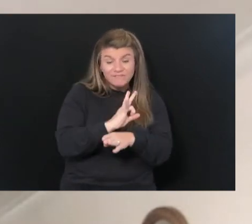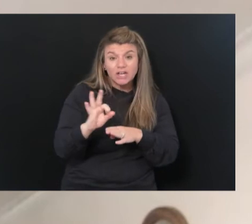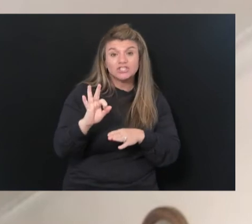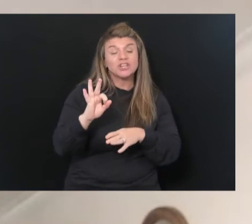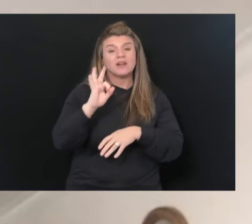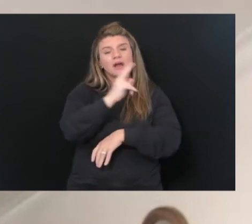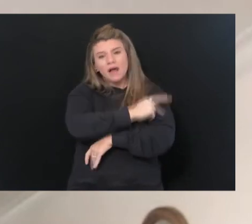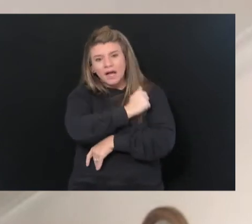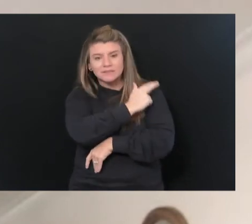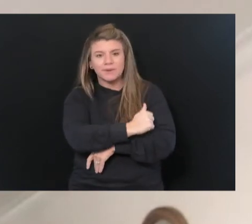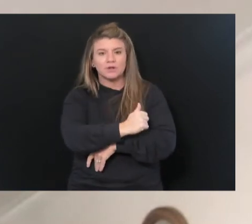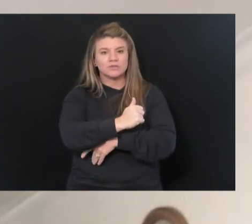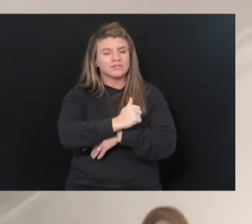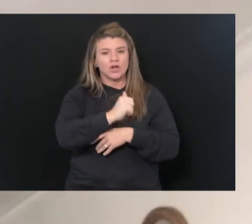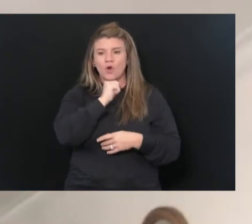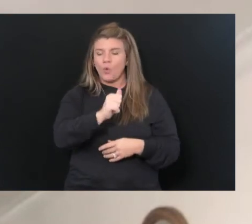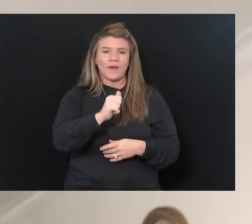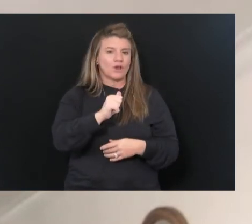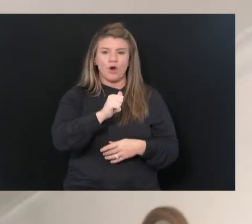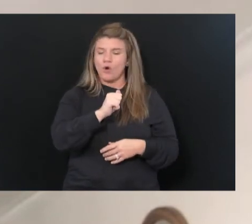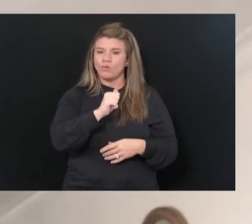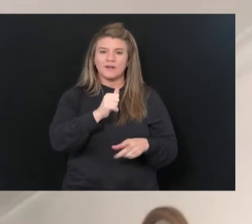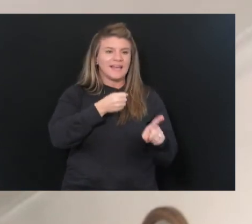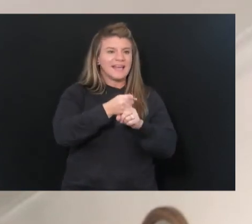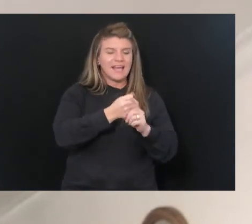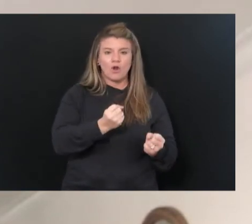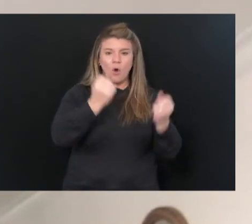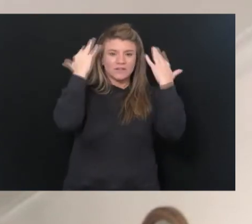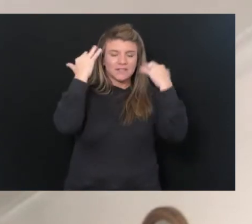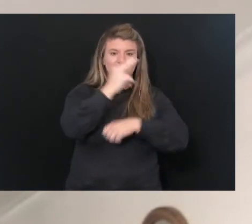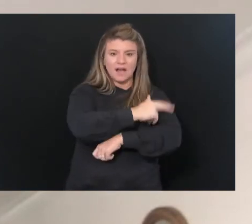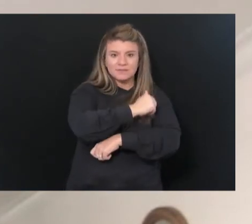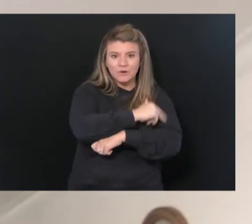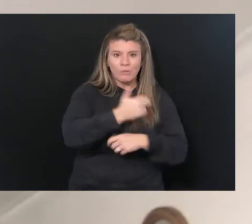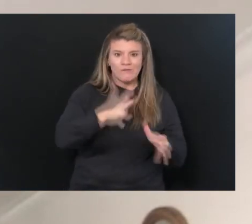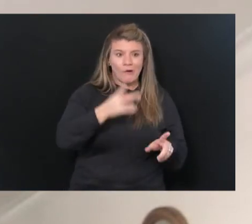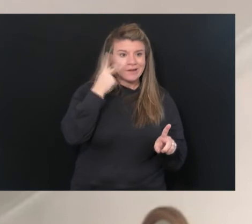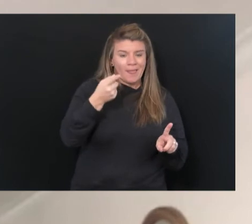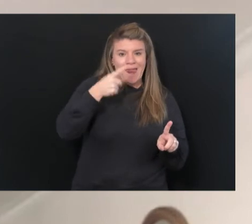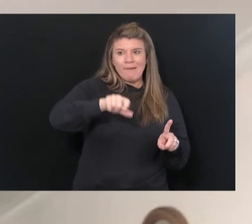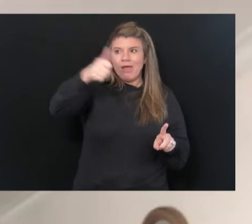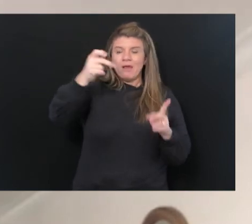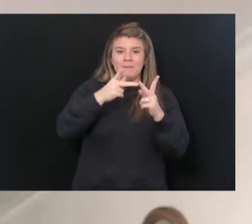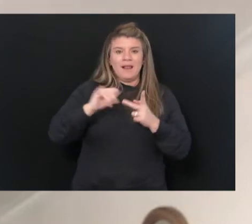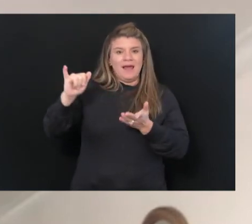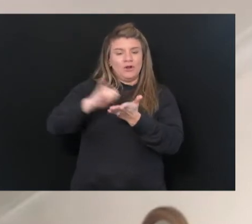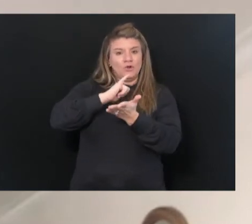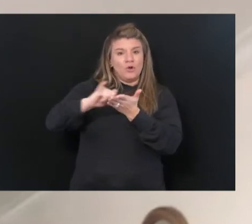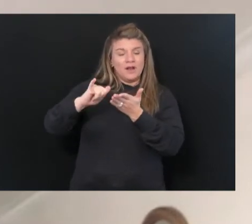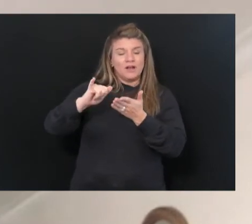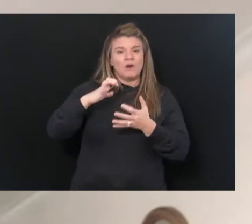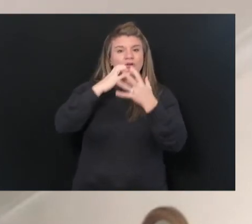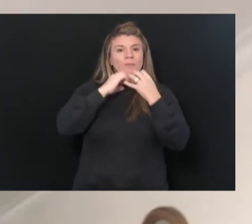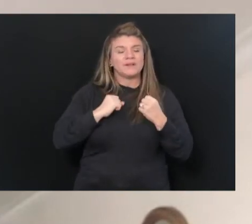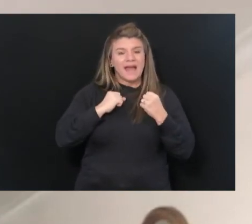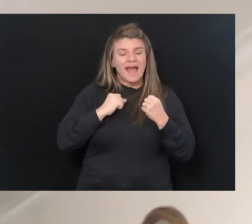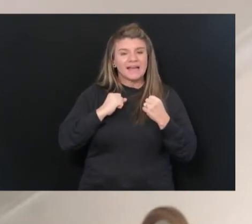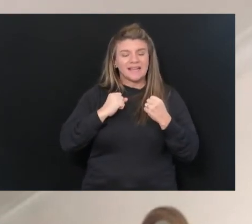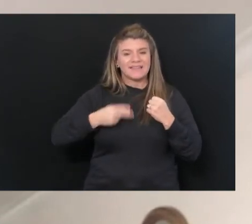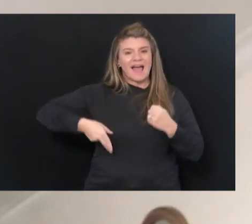our hospitals so that we don't surge the hospitals as we've seen in New York City and other places, and we protect the most vulnerable.